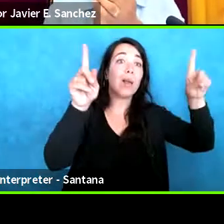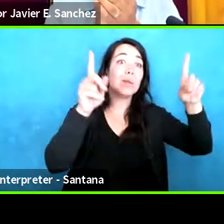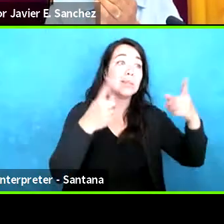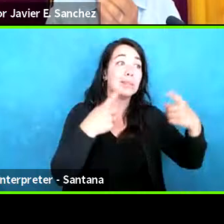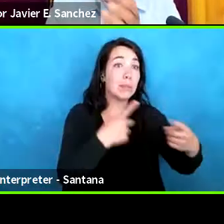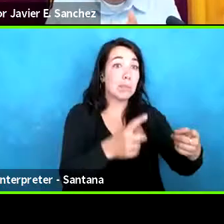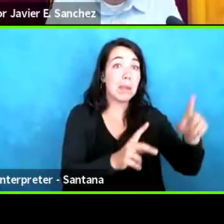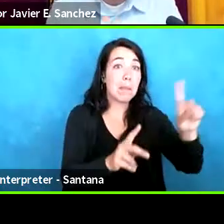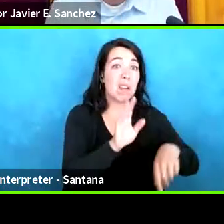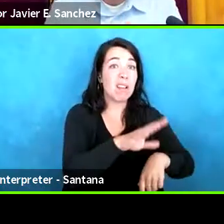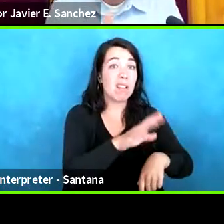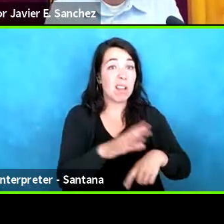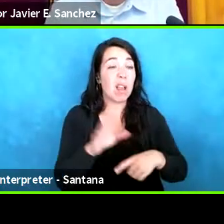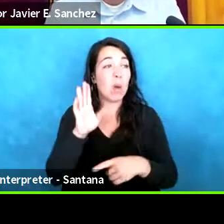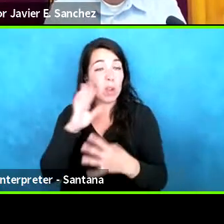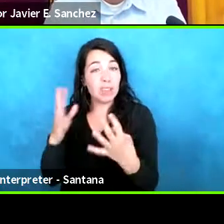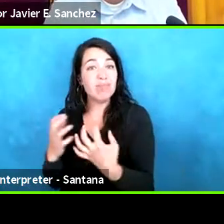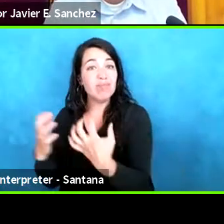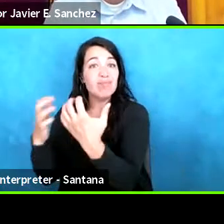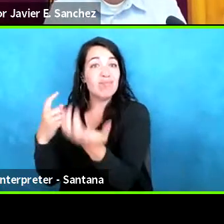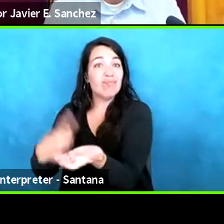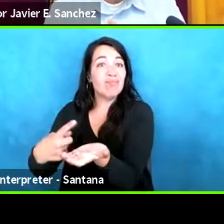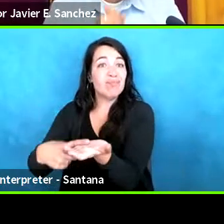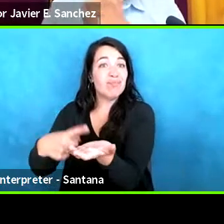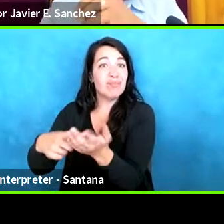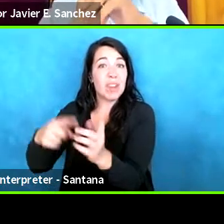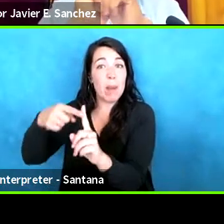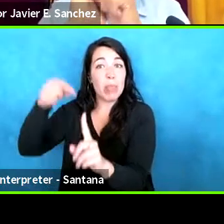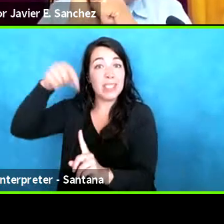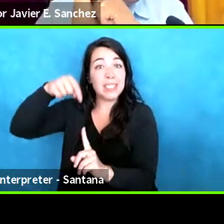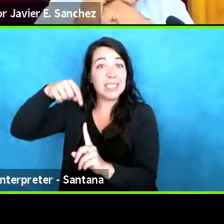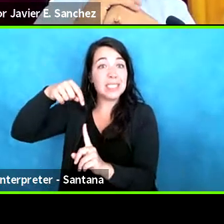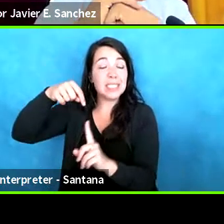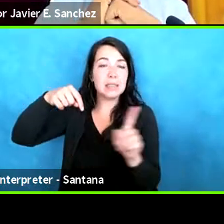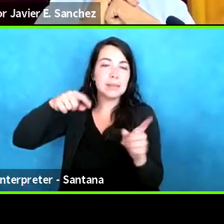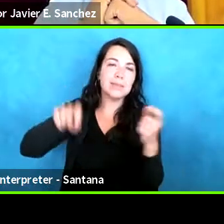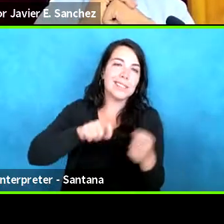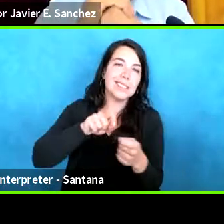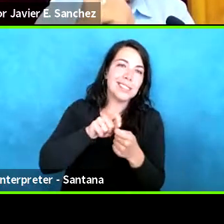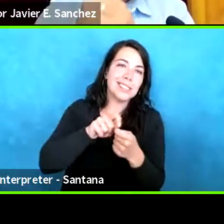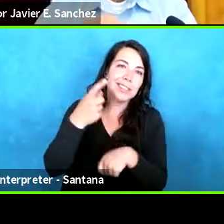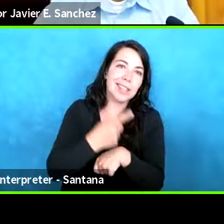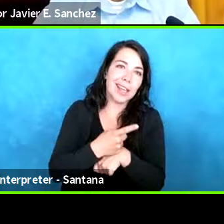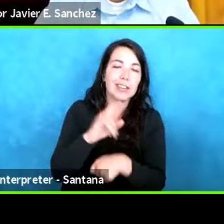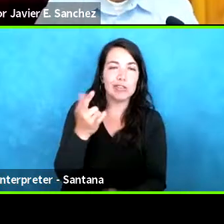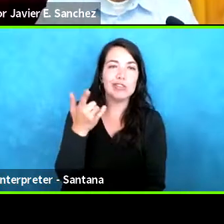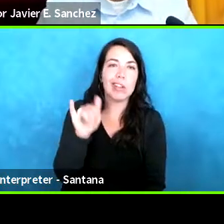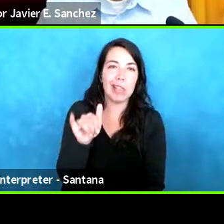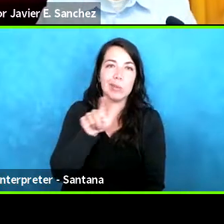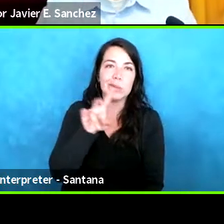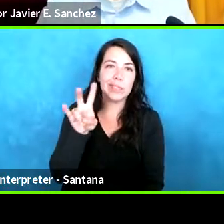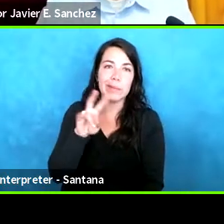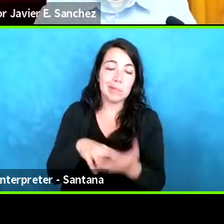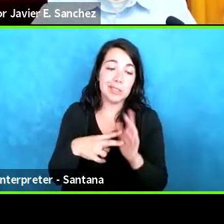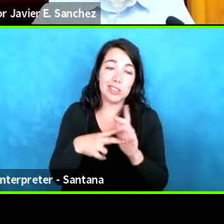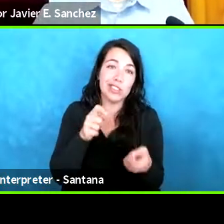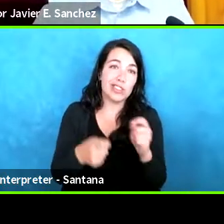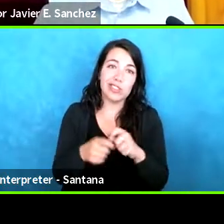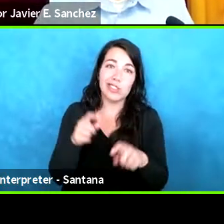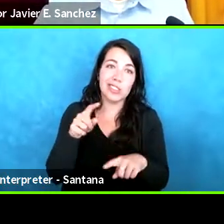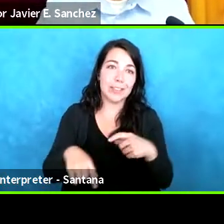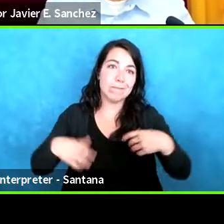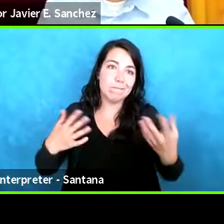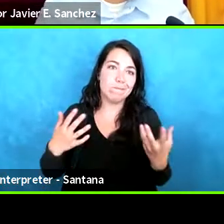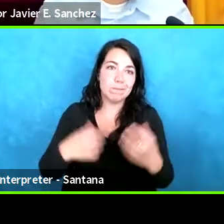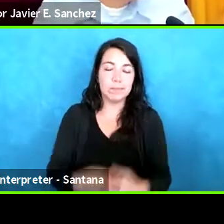public on when the ordinance is going to be heard, we have to stick to that date, which is she posted at July 27th. I stand for